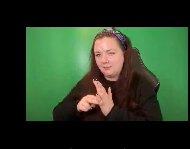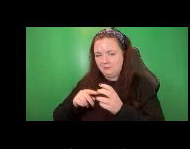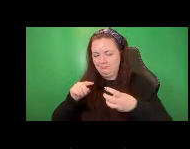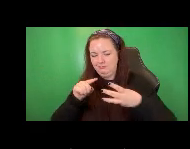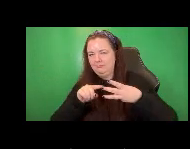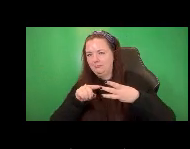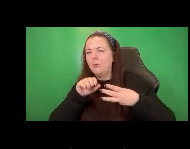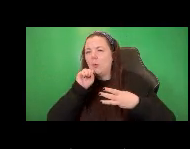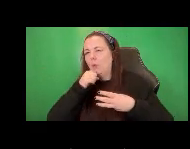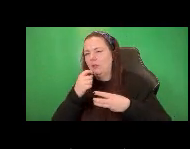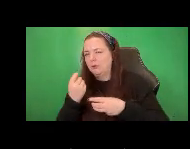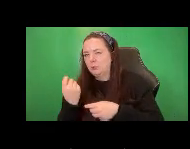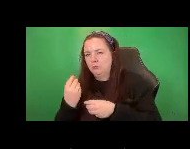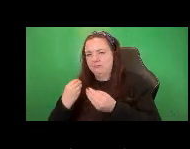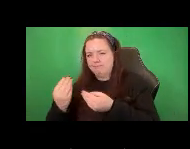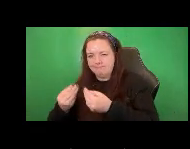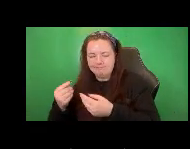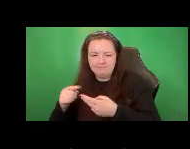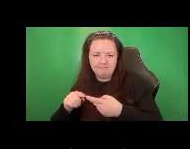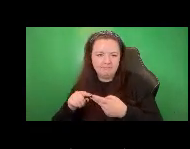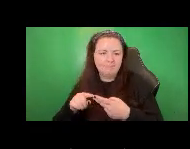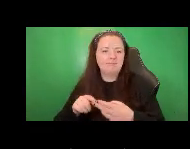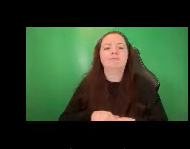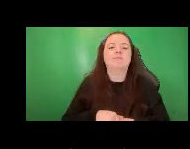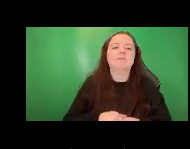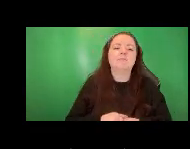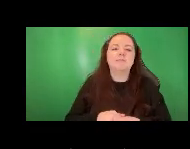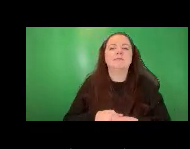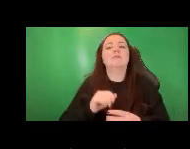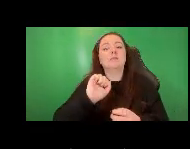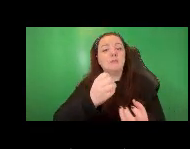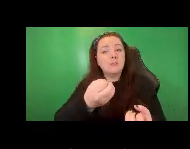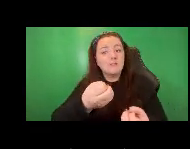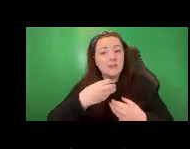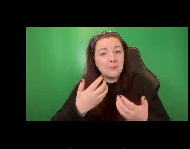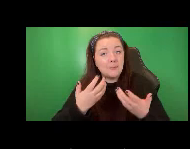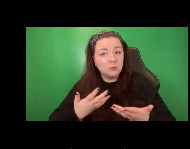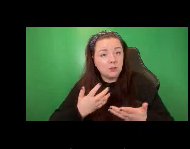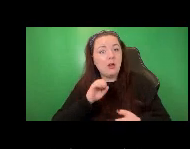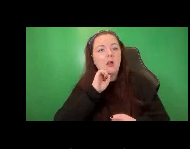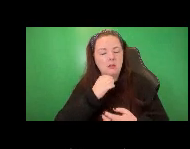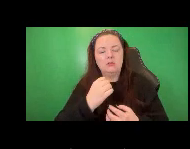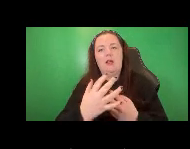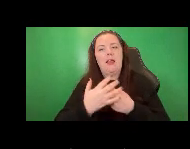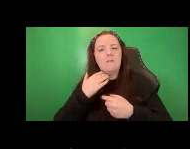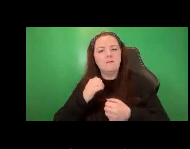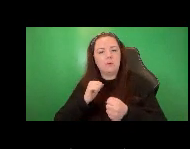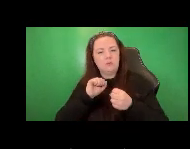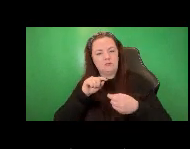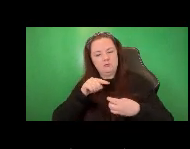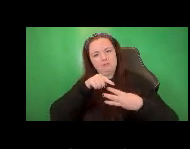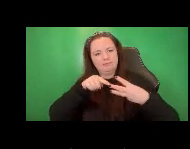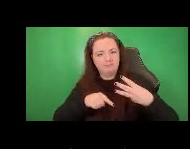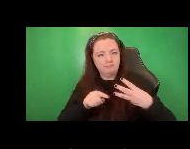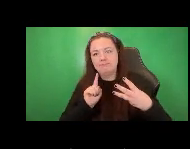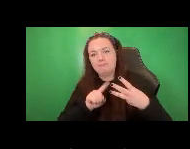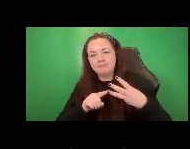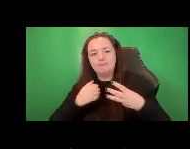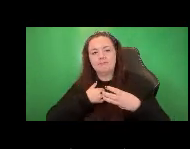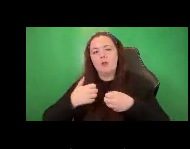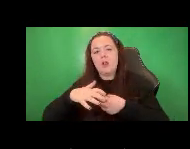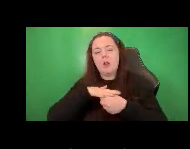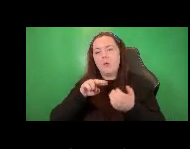also use it to support our development in the local NHS and care service. So